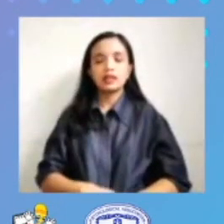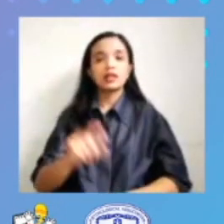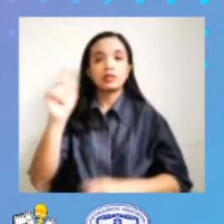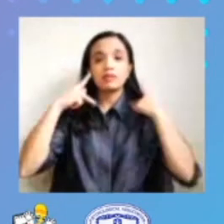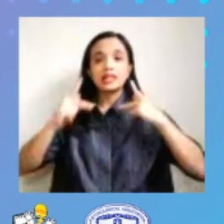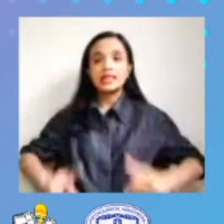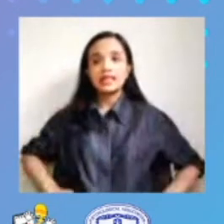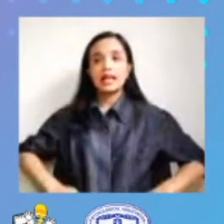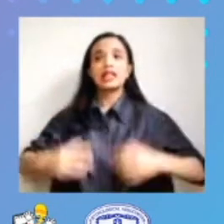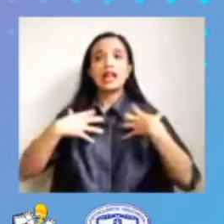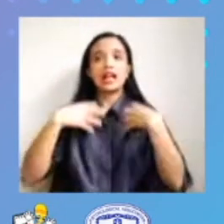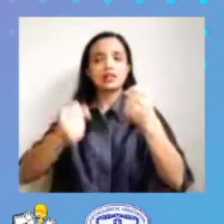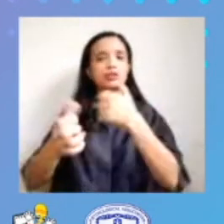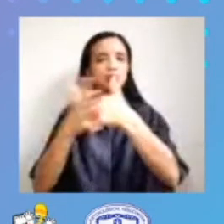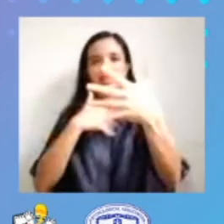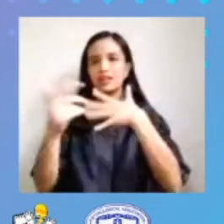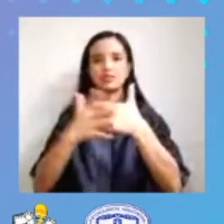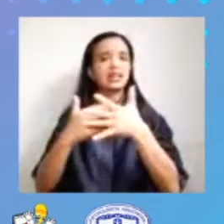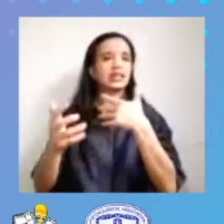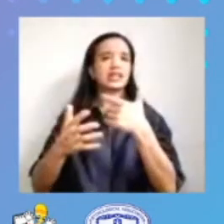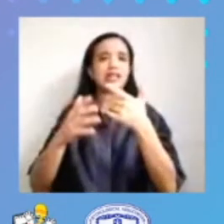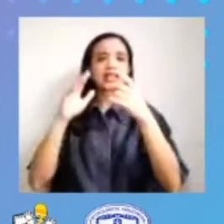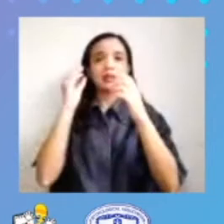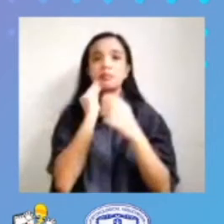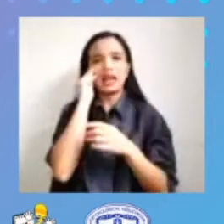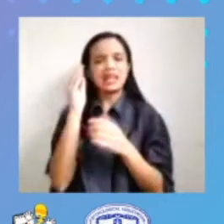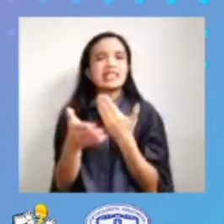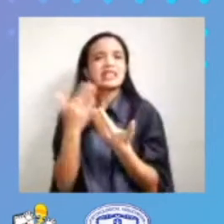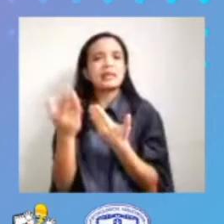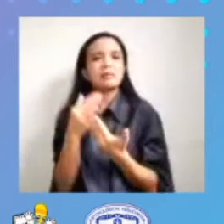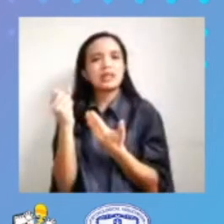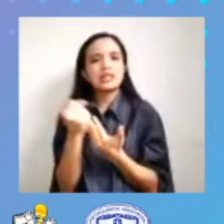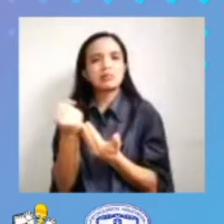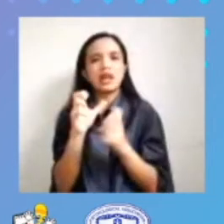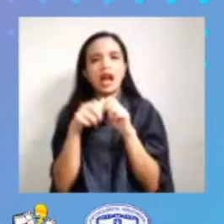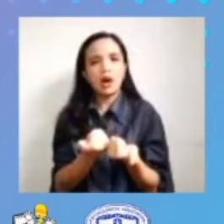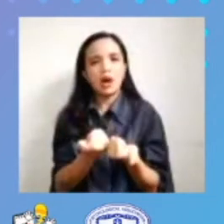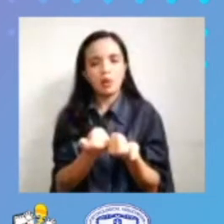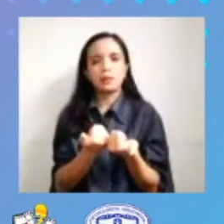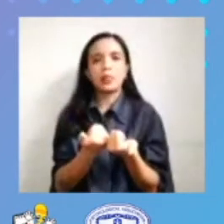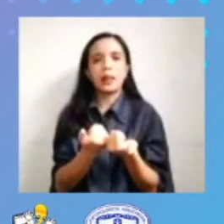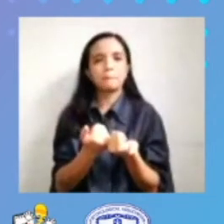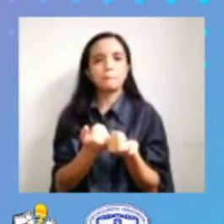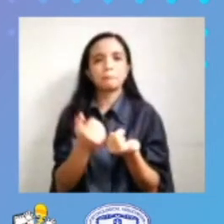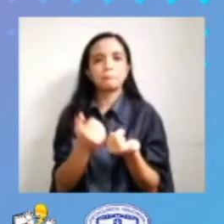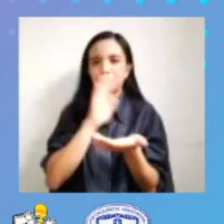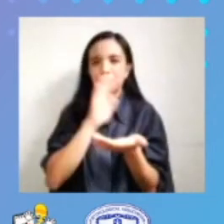to self-love and self-care podcasts while I'm taking a bath, diba? Kasi I can